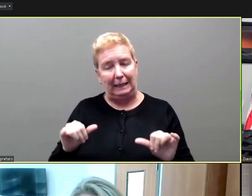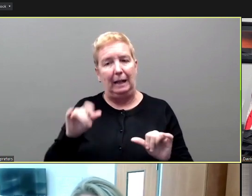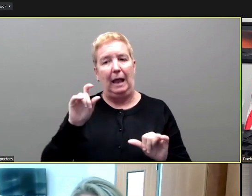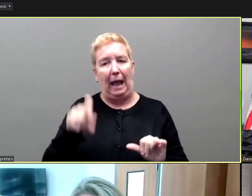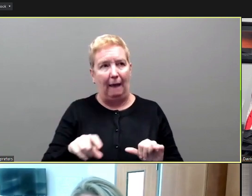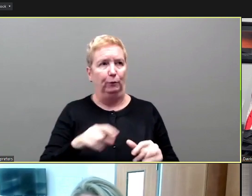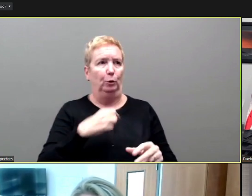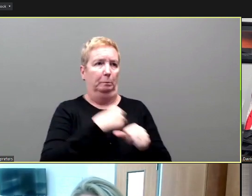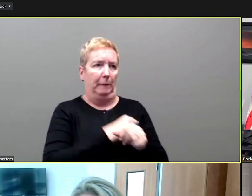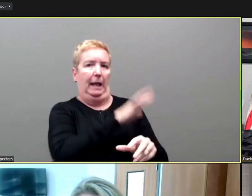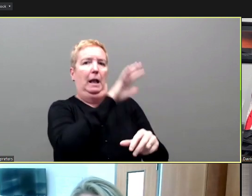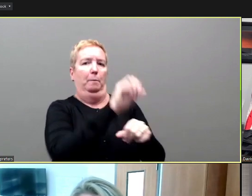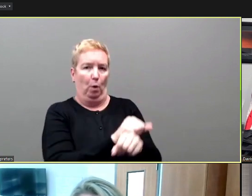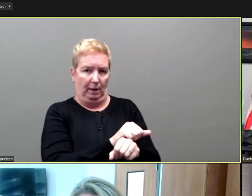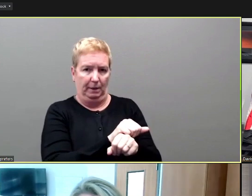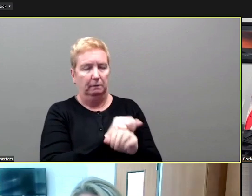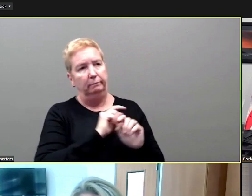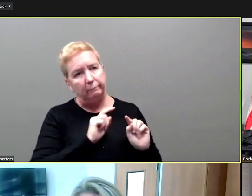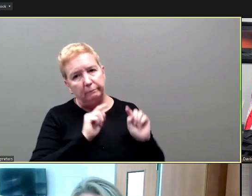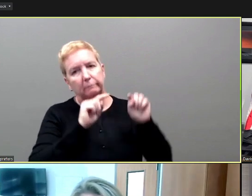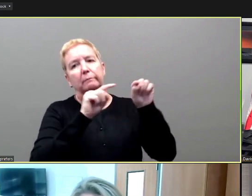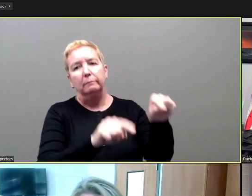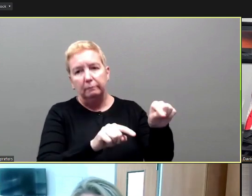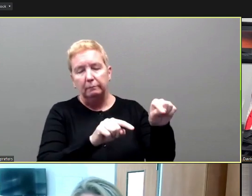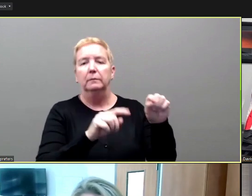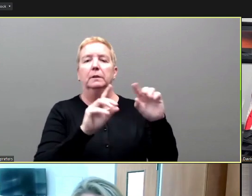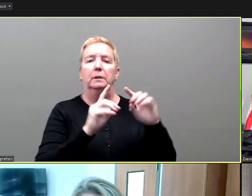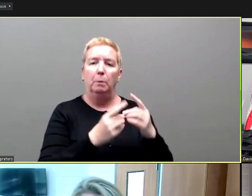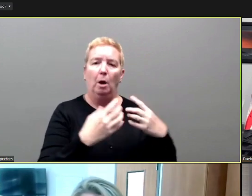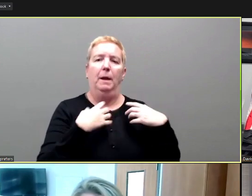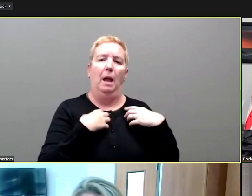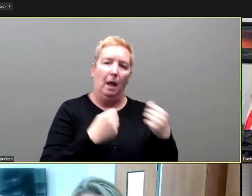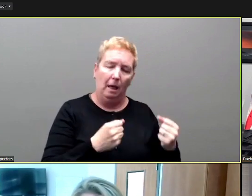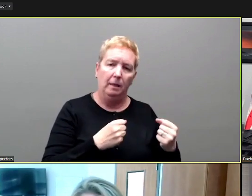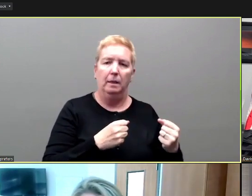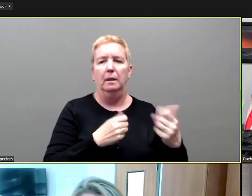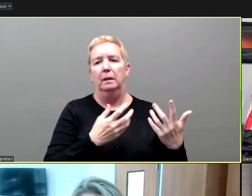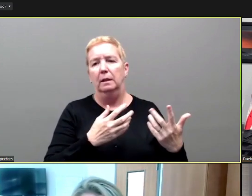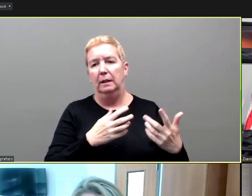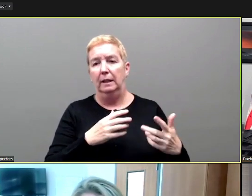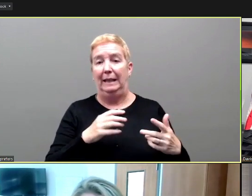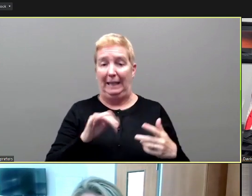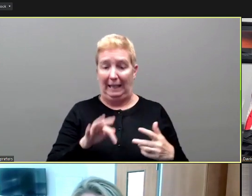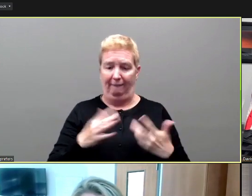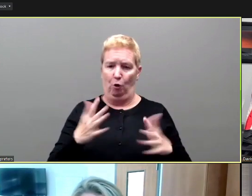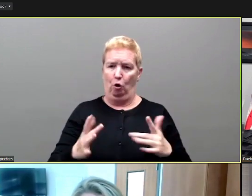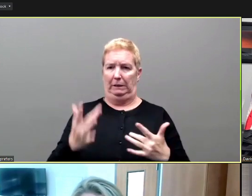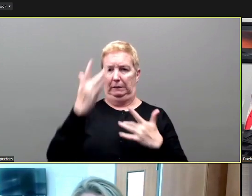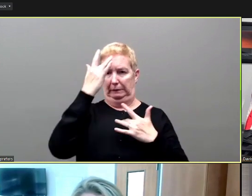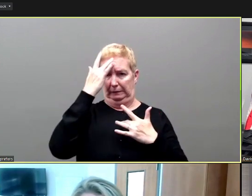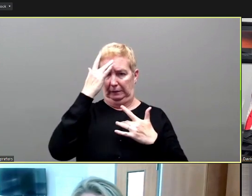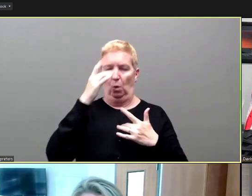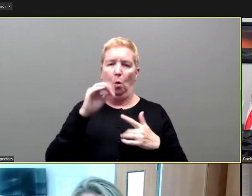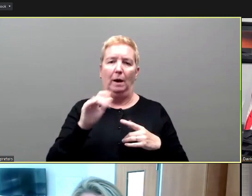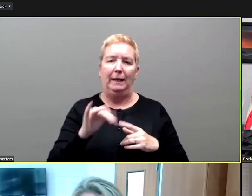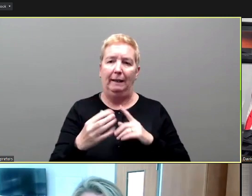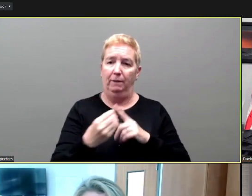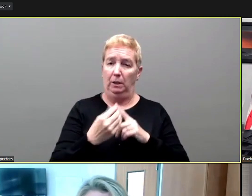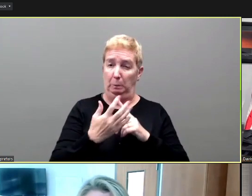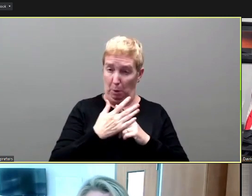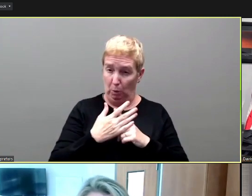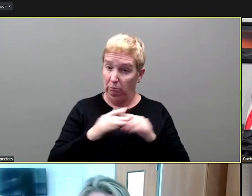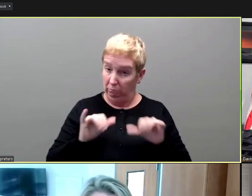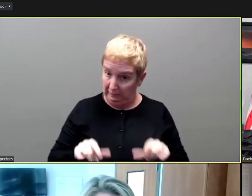have an appointment to get that monkeypox vaccine if one has been affected with the virus or has come in contact with someone? Does that still